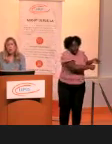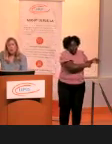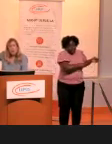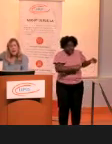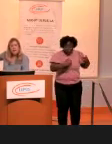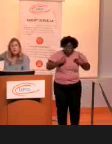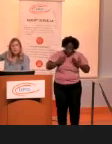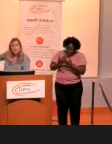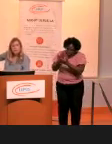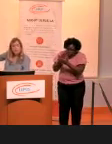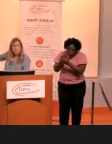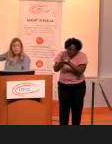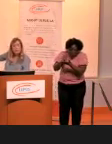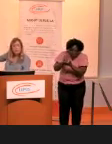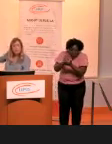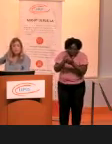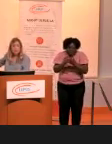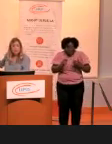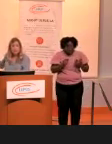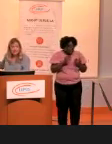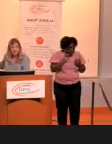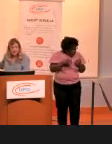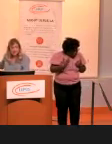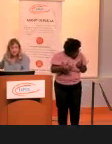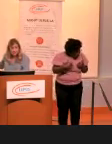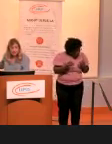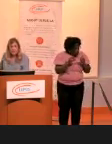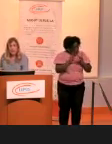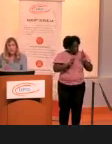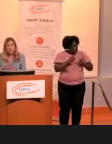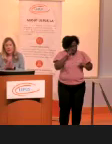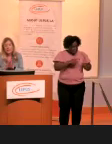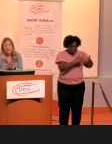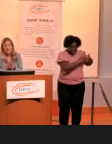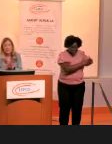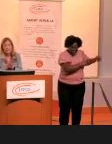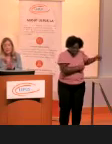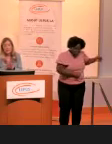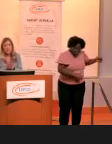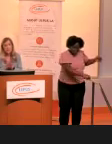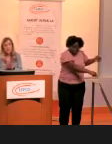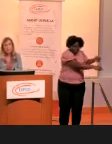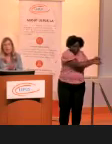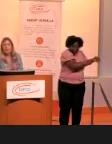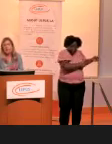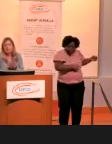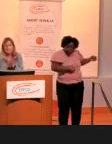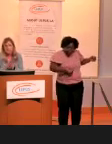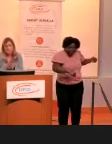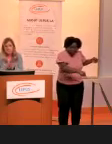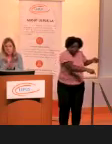therapies, we're having more people need to go on dialysis. And this to me says we've got